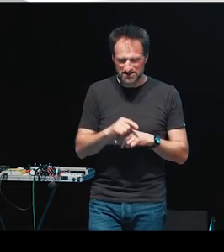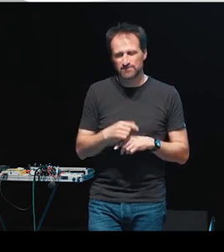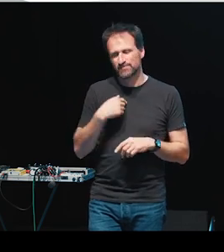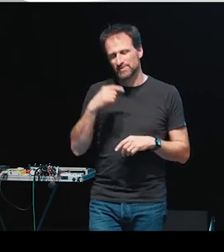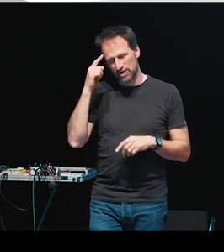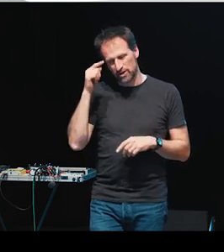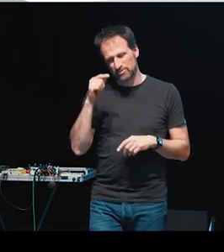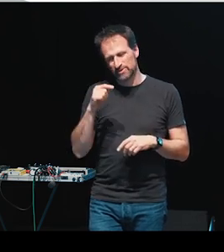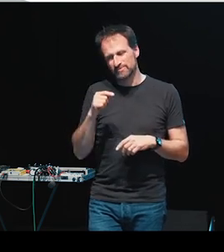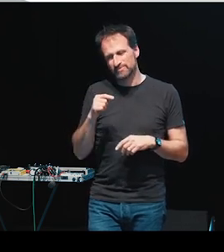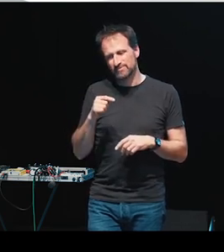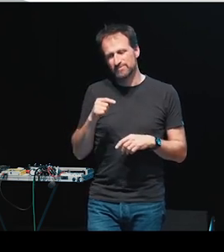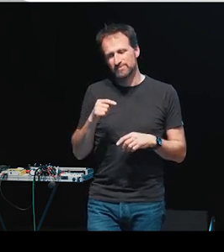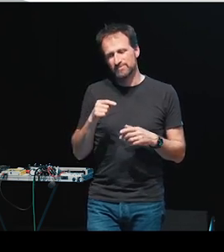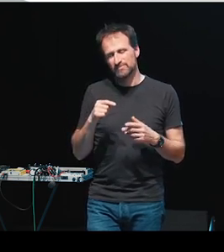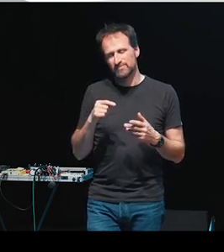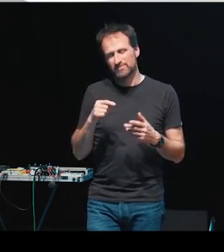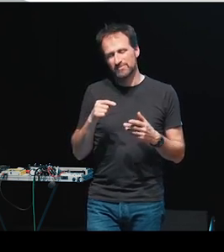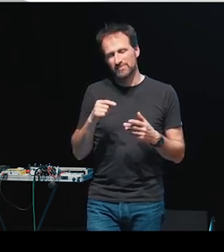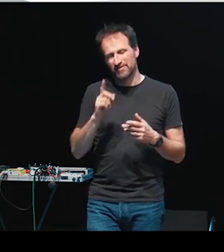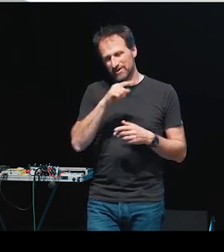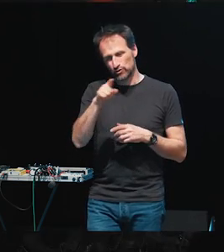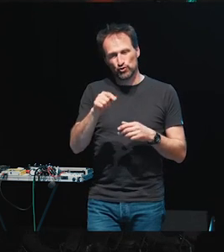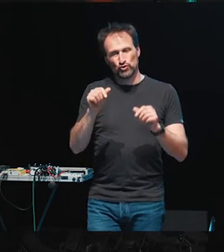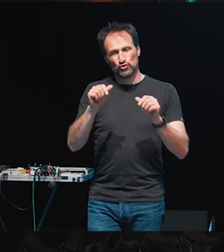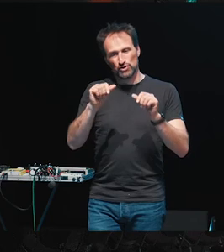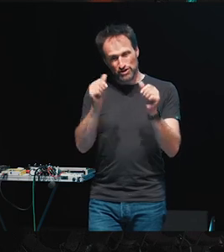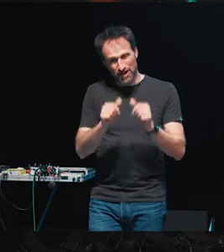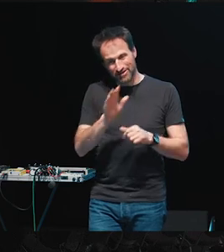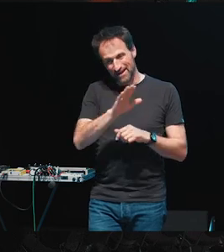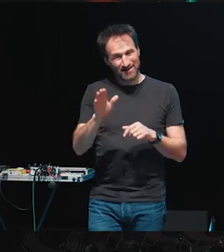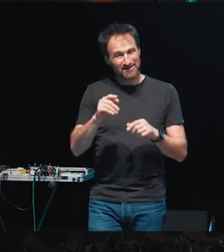designing applications that make use of this, even without GraphQL.